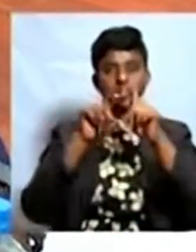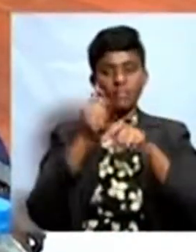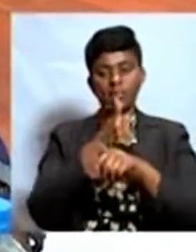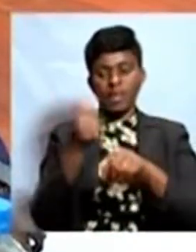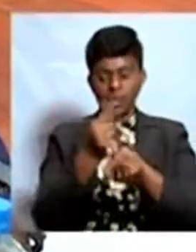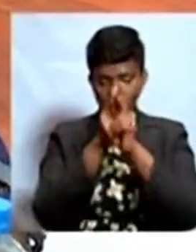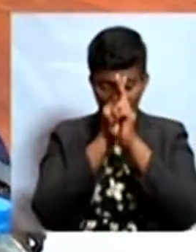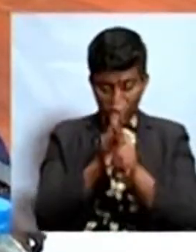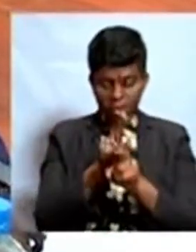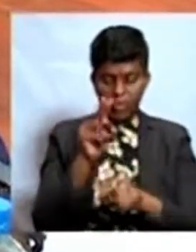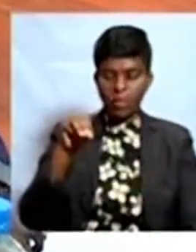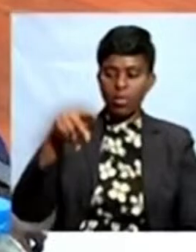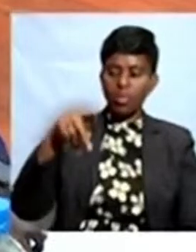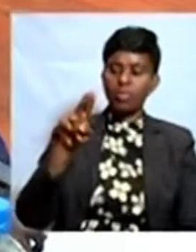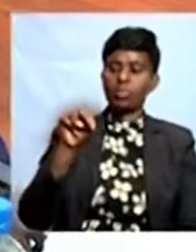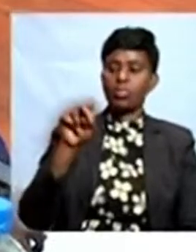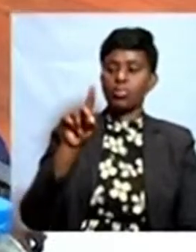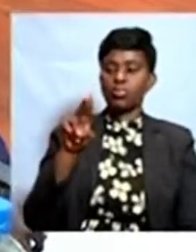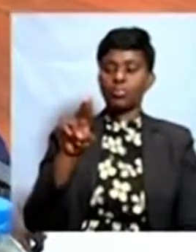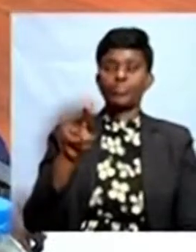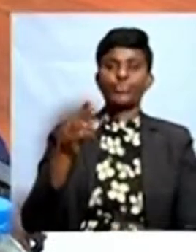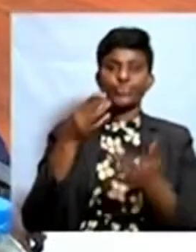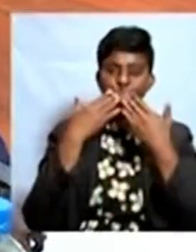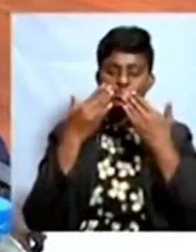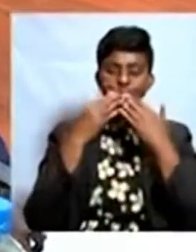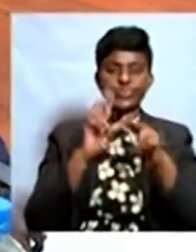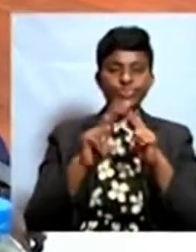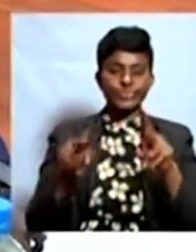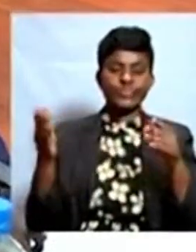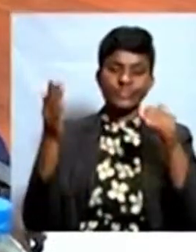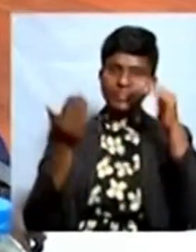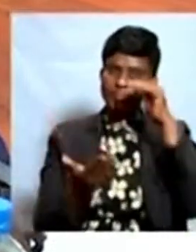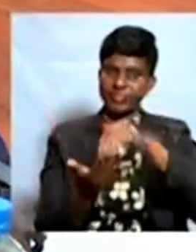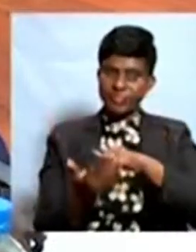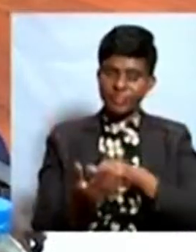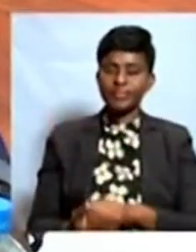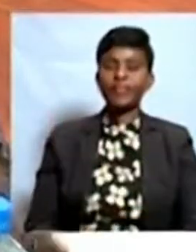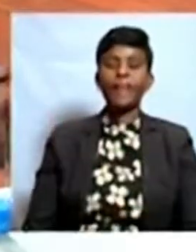Mpundu. Thank you, Chair, once more.